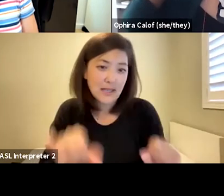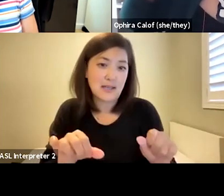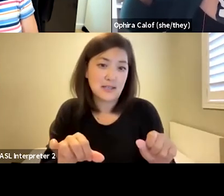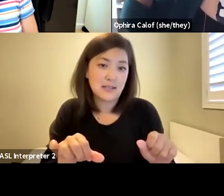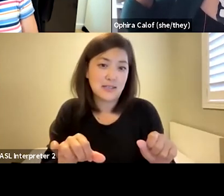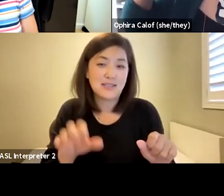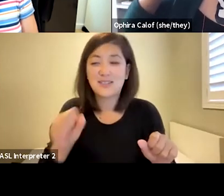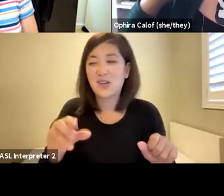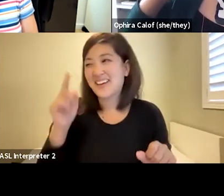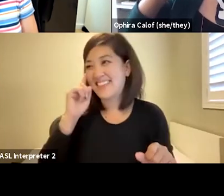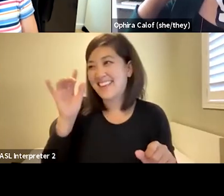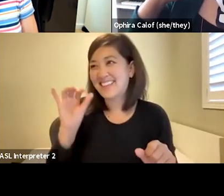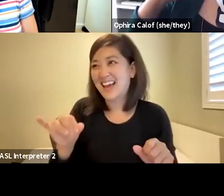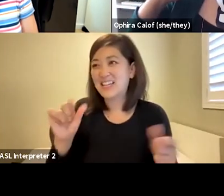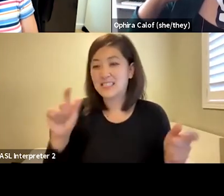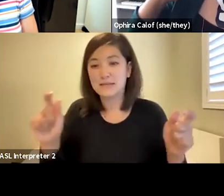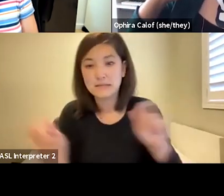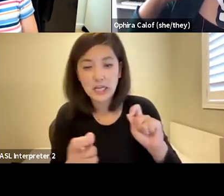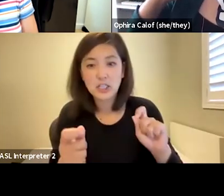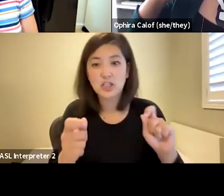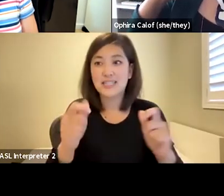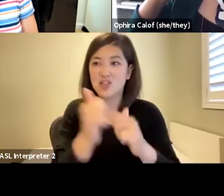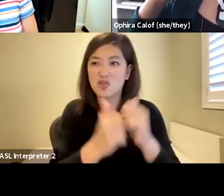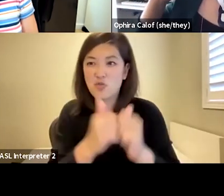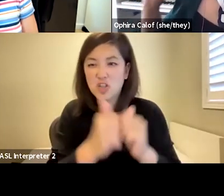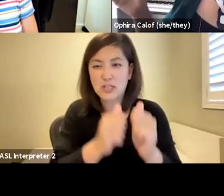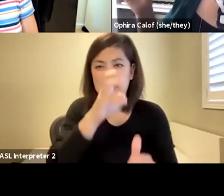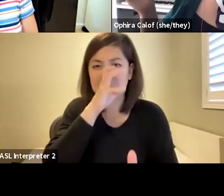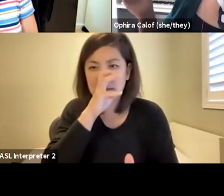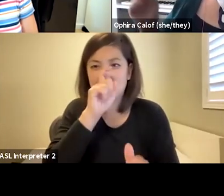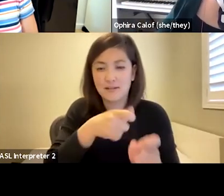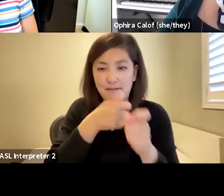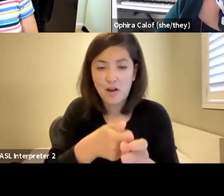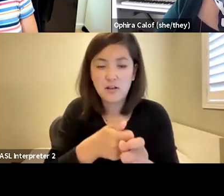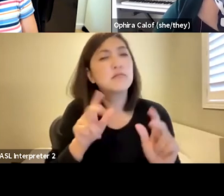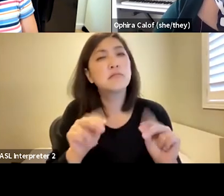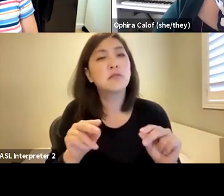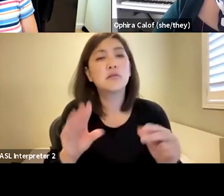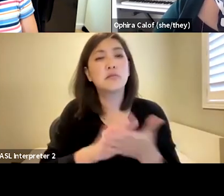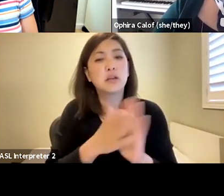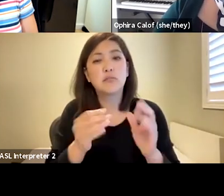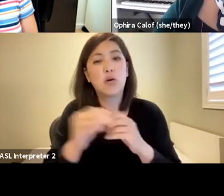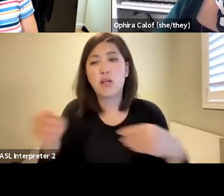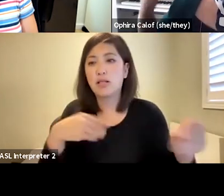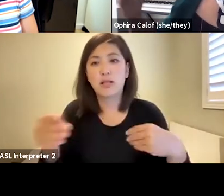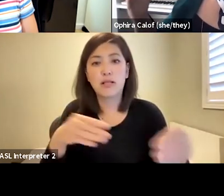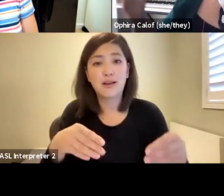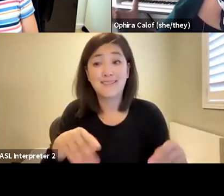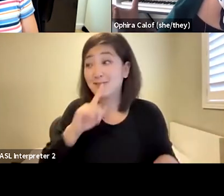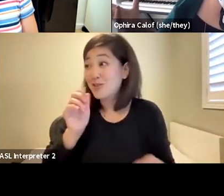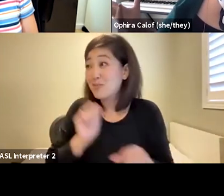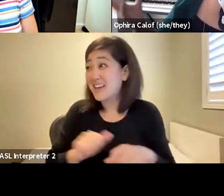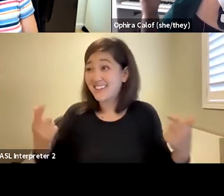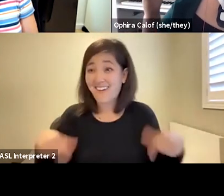that shift in framework and that idea that truly, I mean, we're making up stories here. Anything